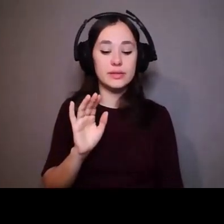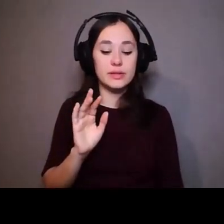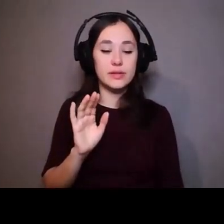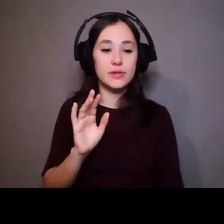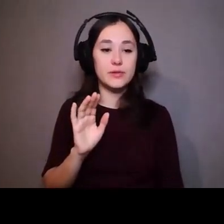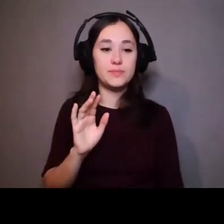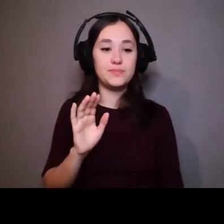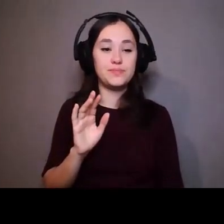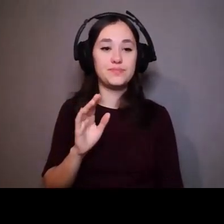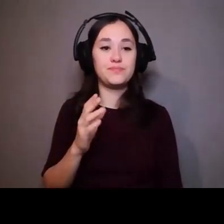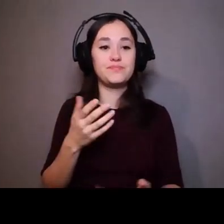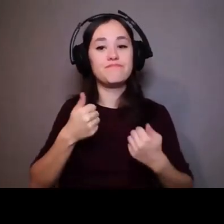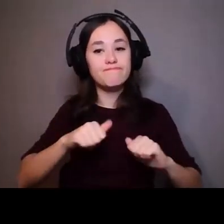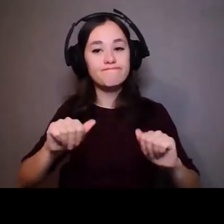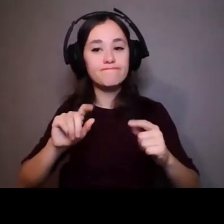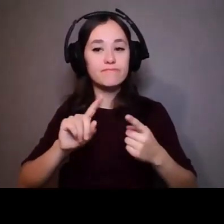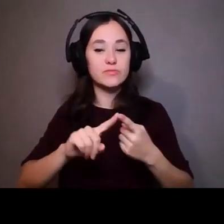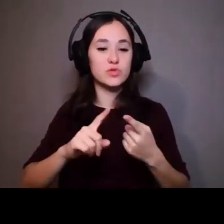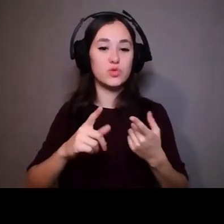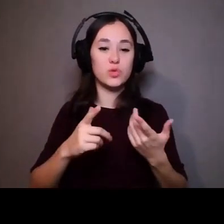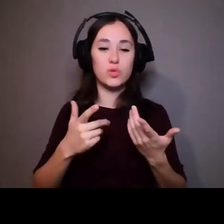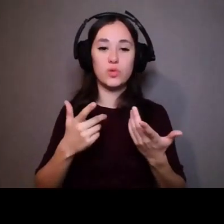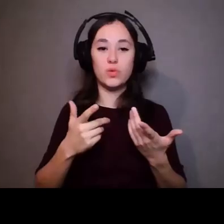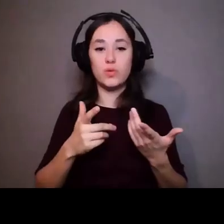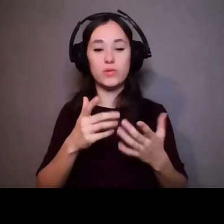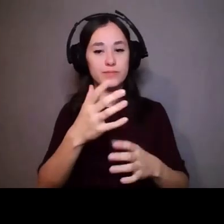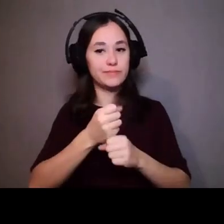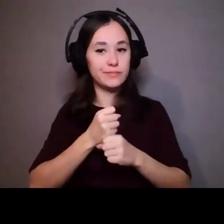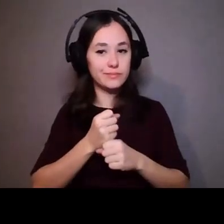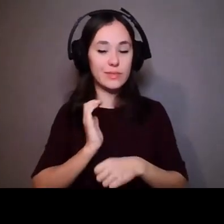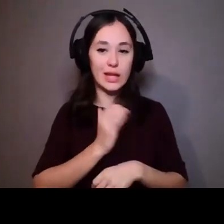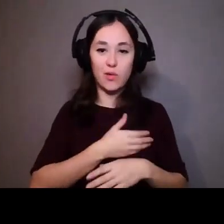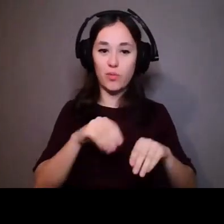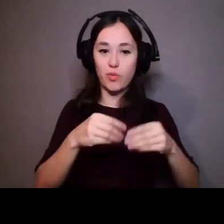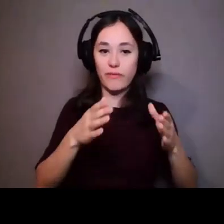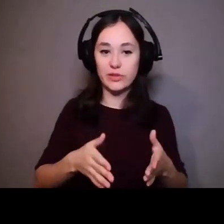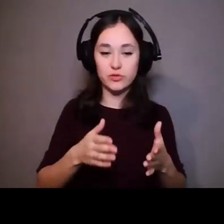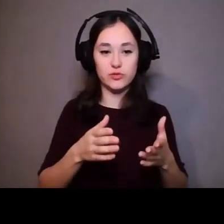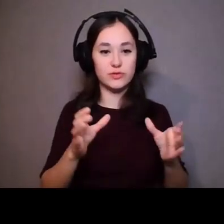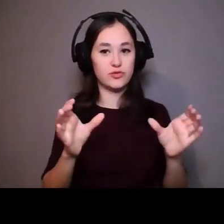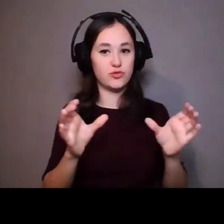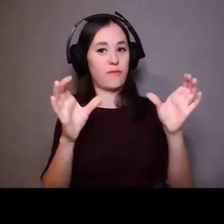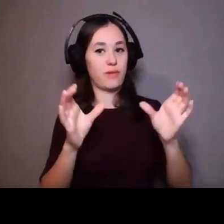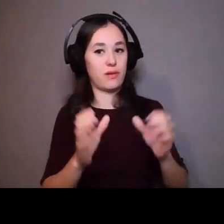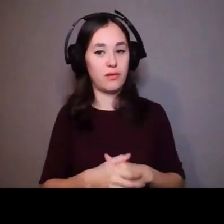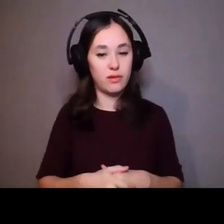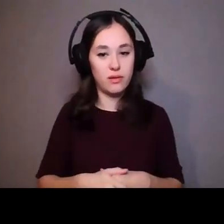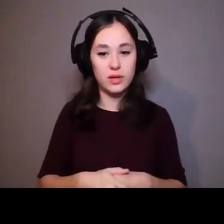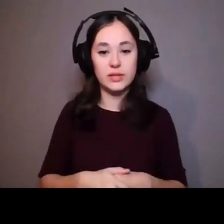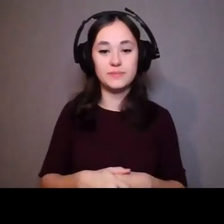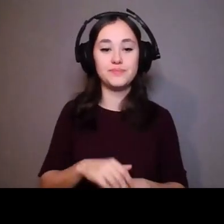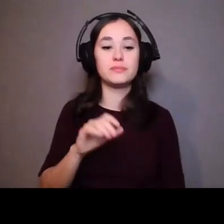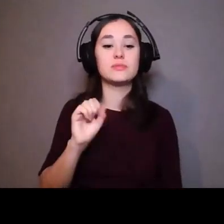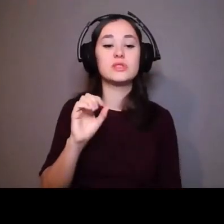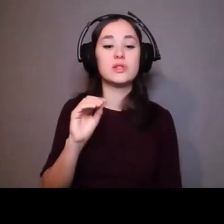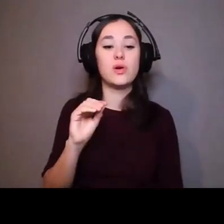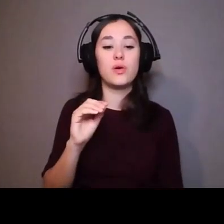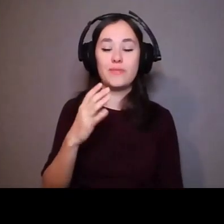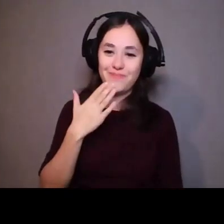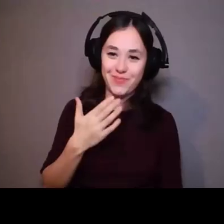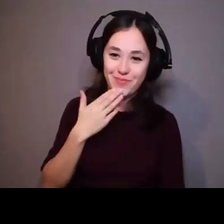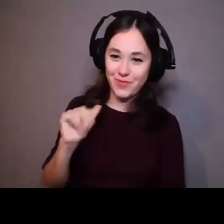work to credential and investigate some of those providers. Thank you, Adela. Kevin, we